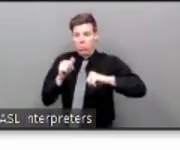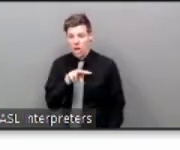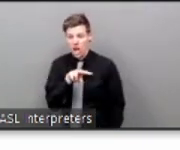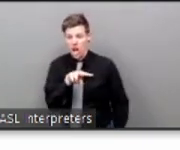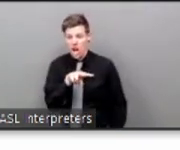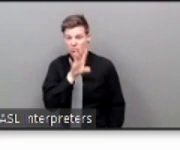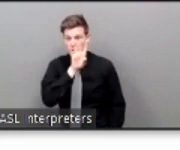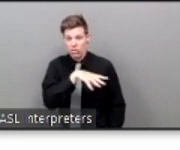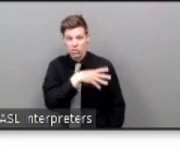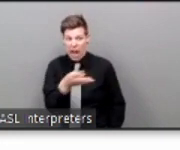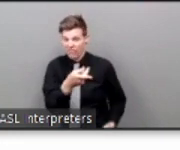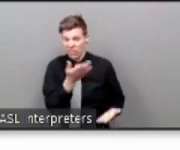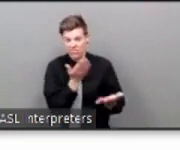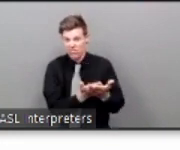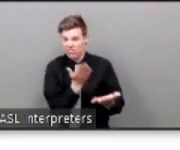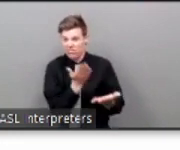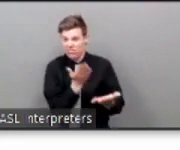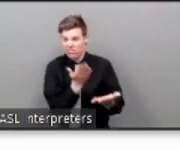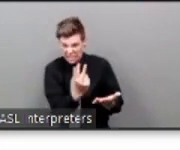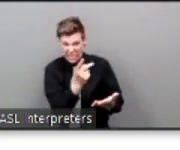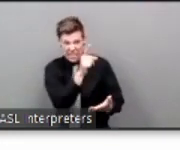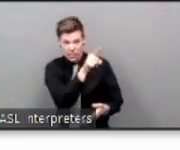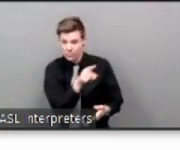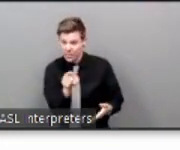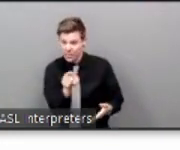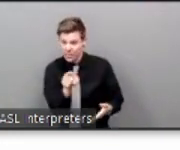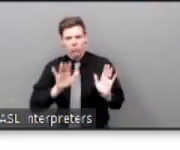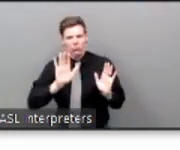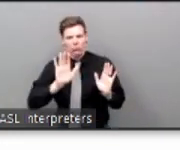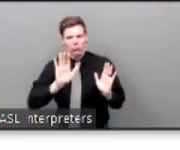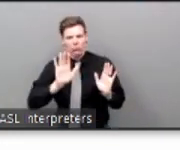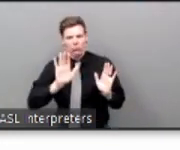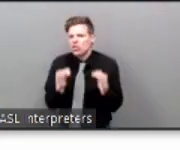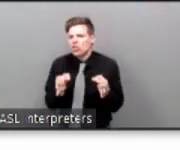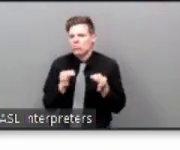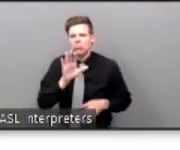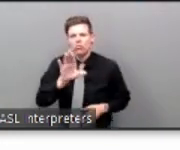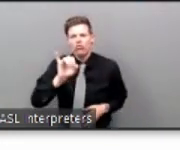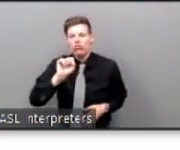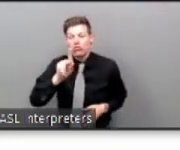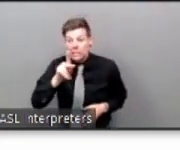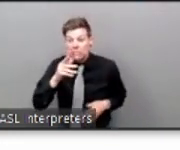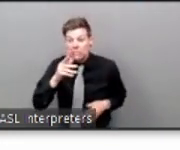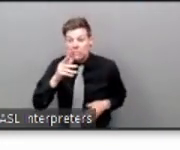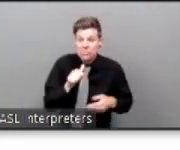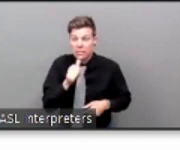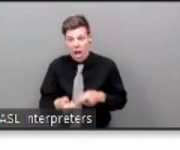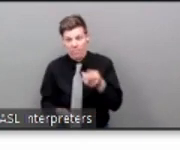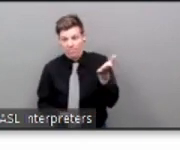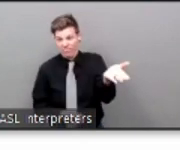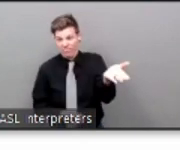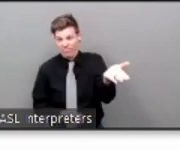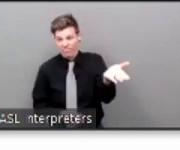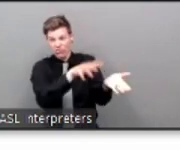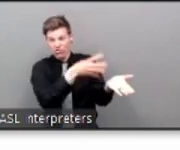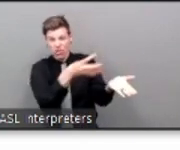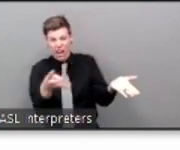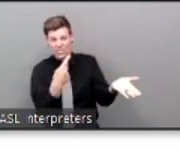the risk that you're taking. And again, for yourself and for your family, really